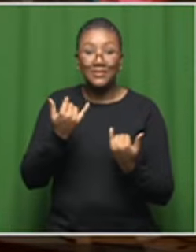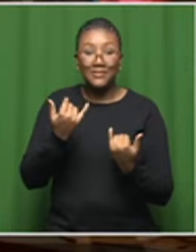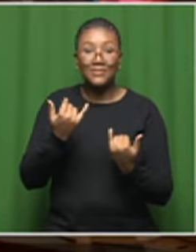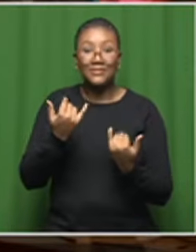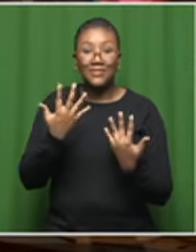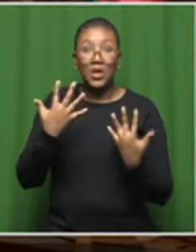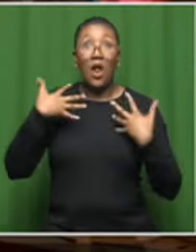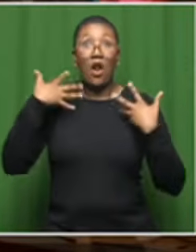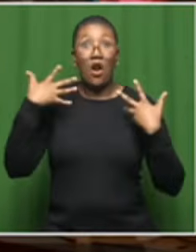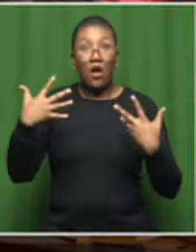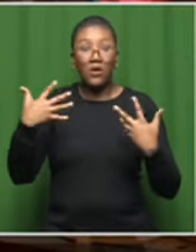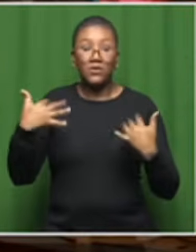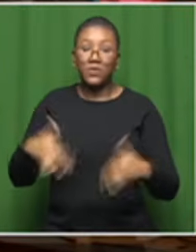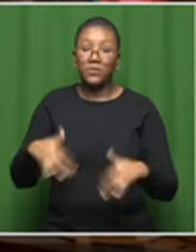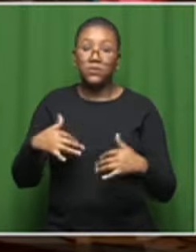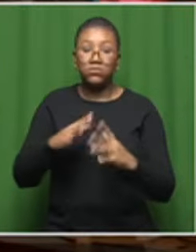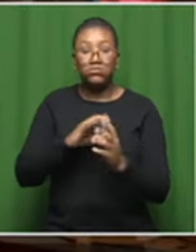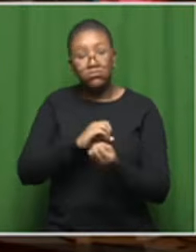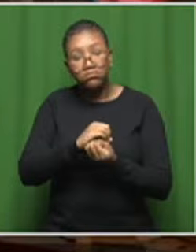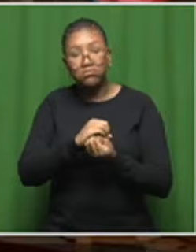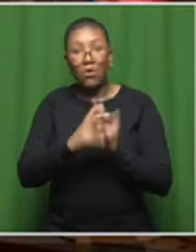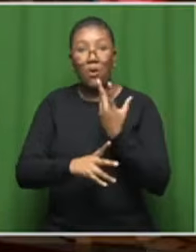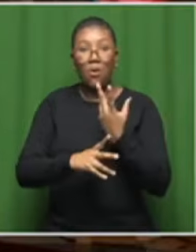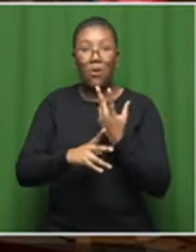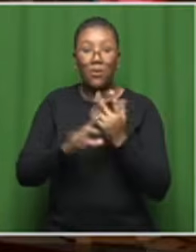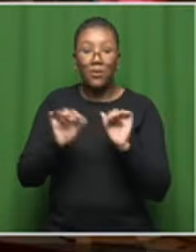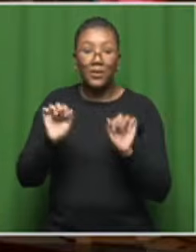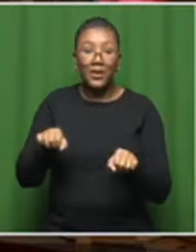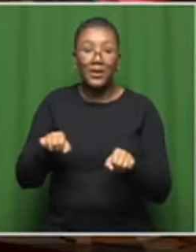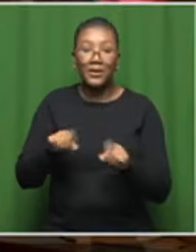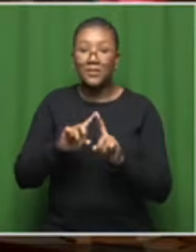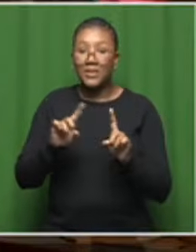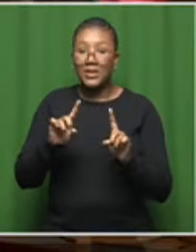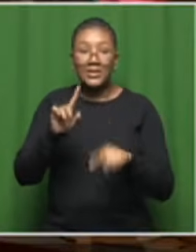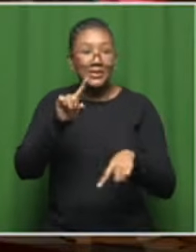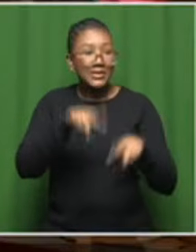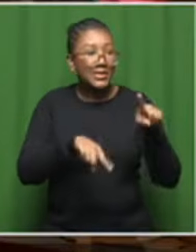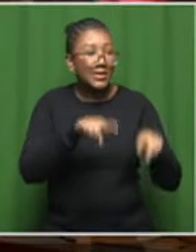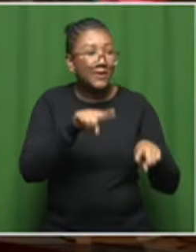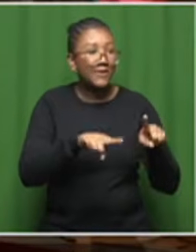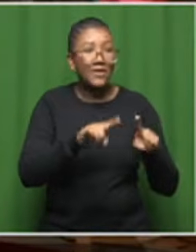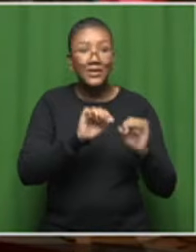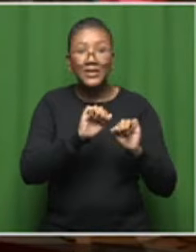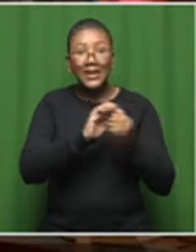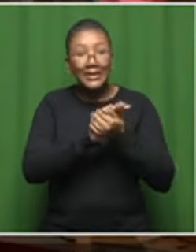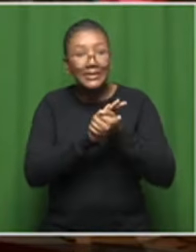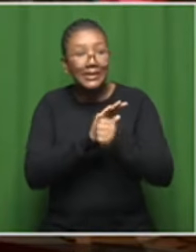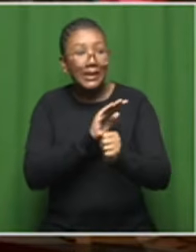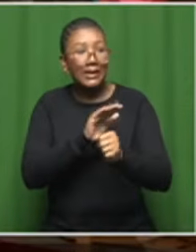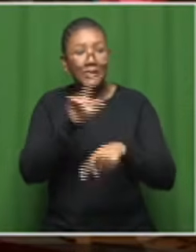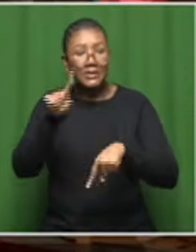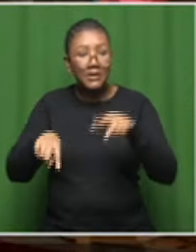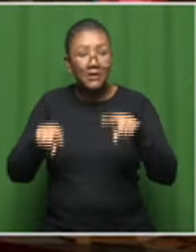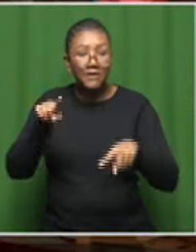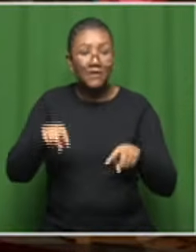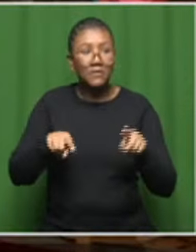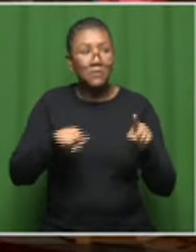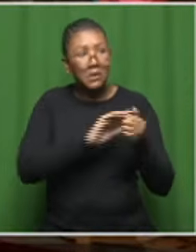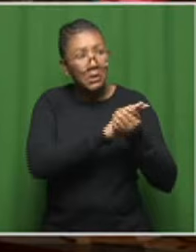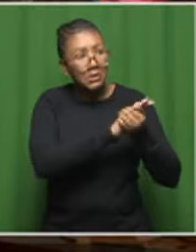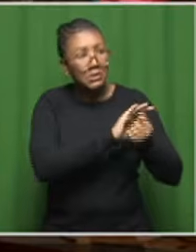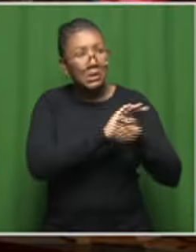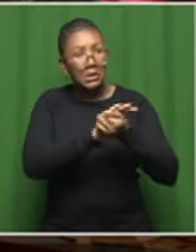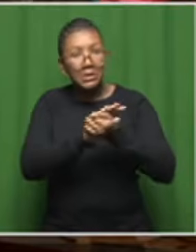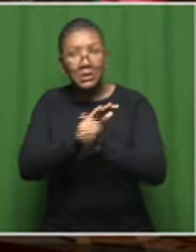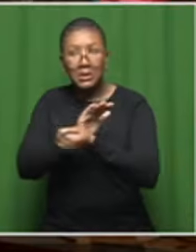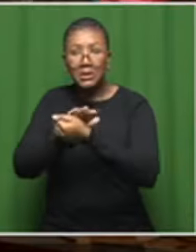so much space to grow because everyone is so dynamic, everyone is talented, and everyone is sort